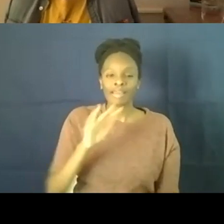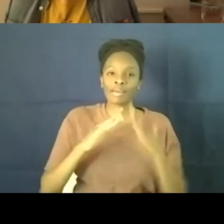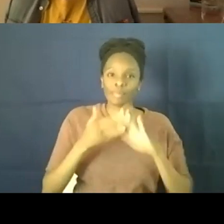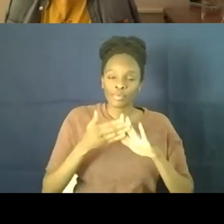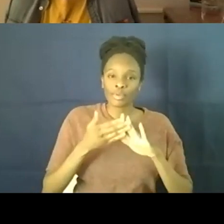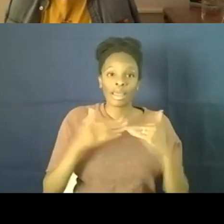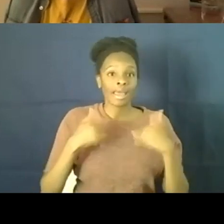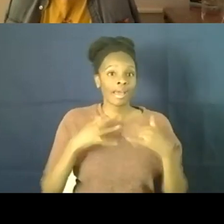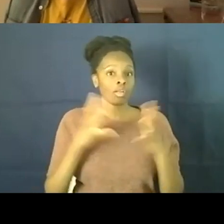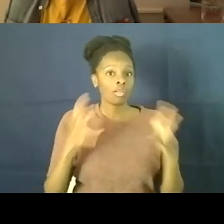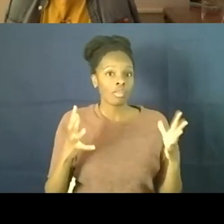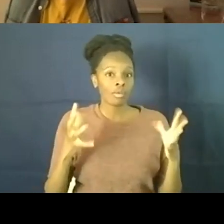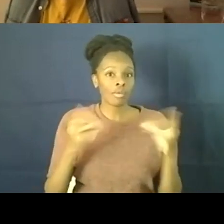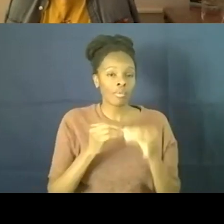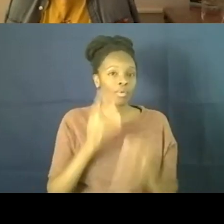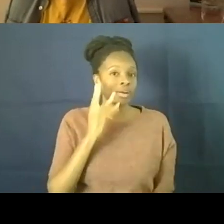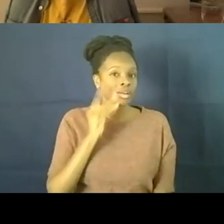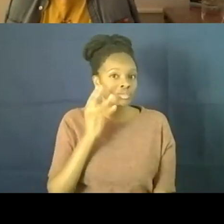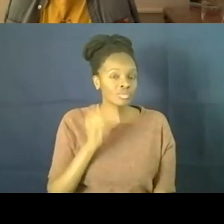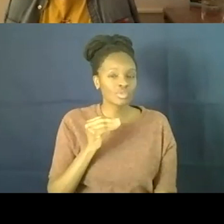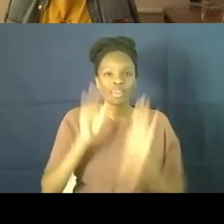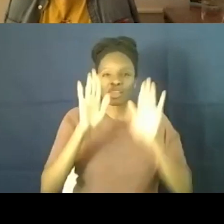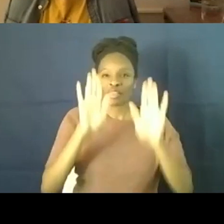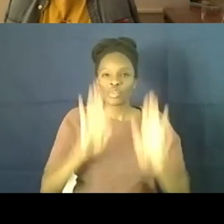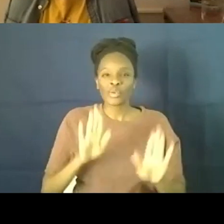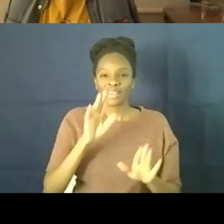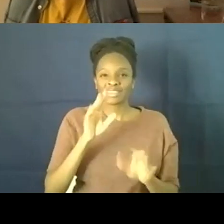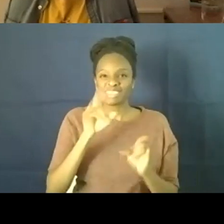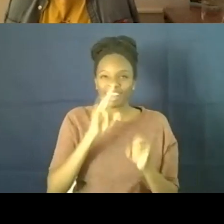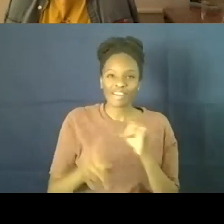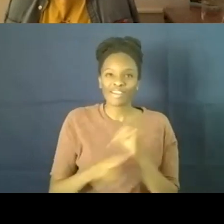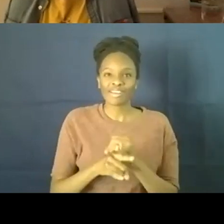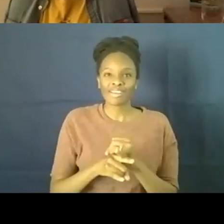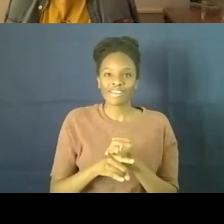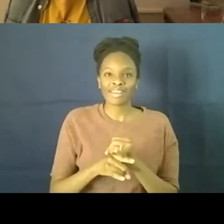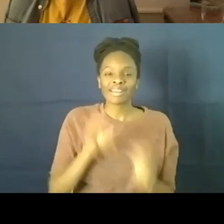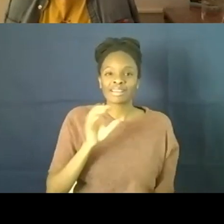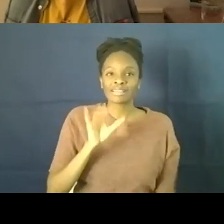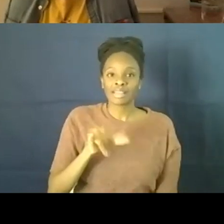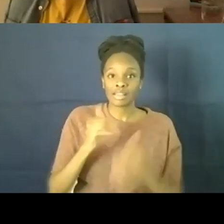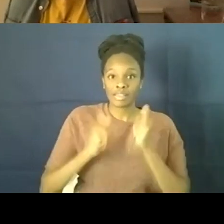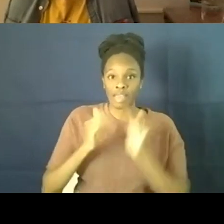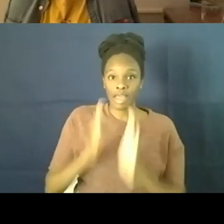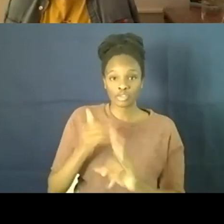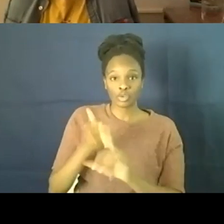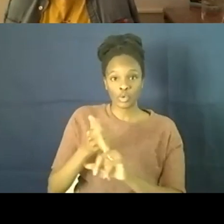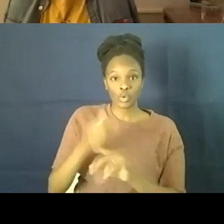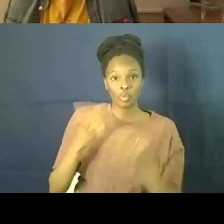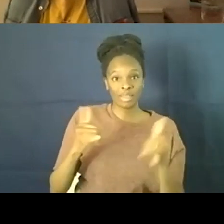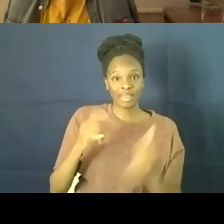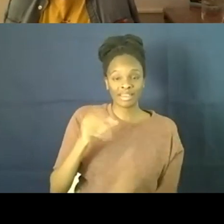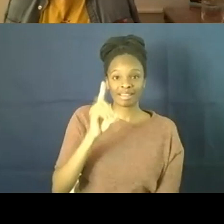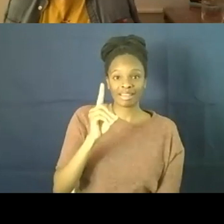more experience. And the great irony in all of this is that Griffin Matthews, who plays Deontay, auditioned to play Lionel in the